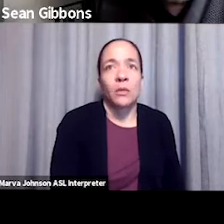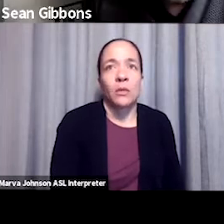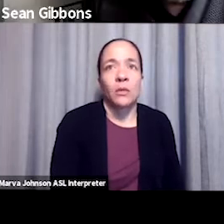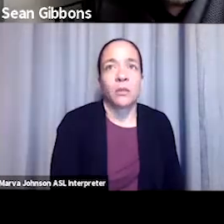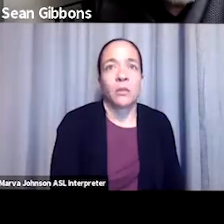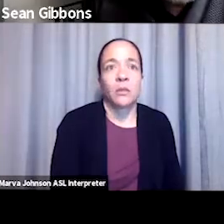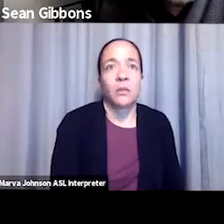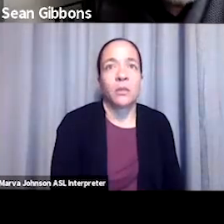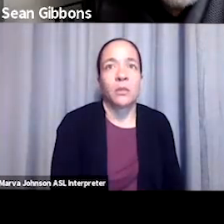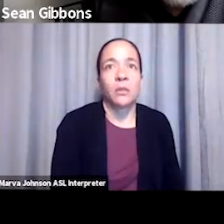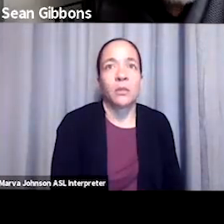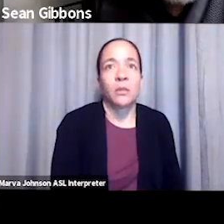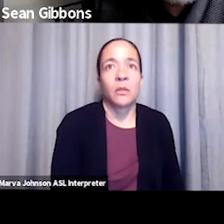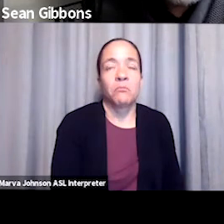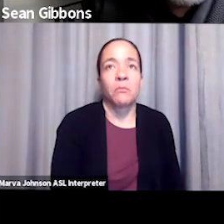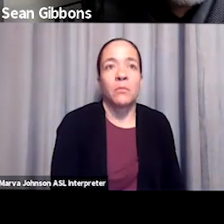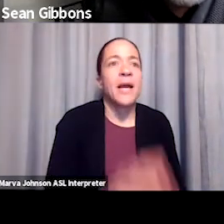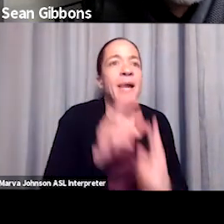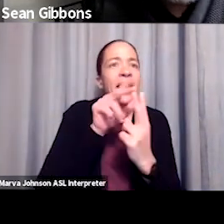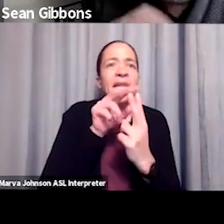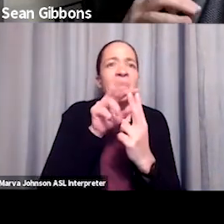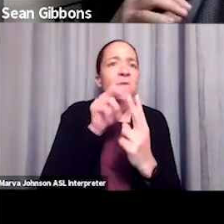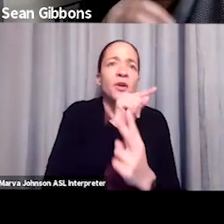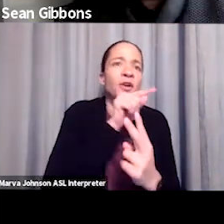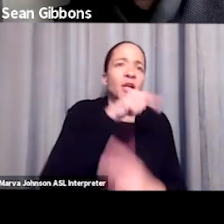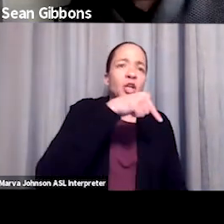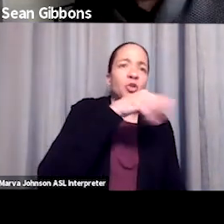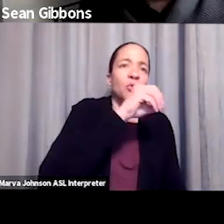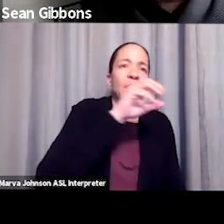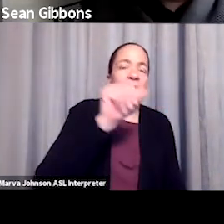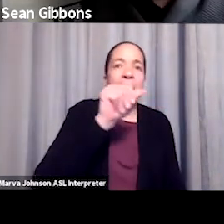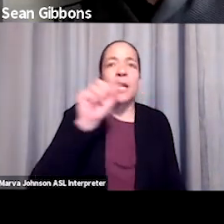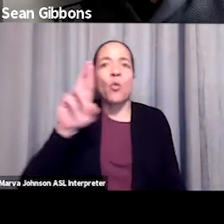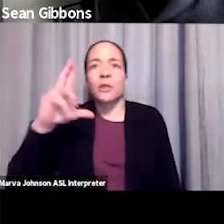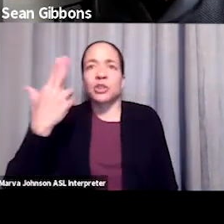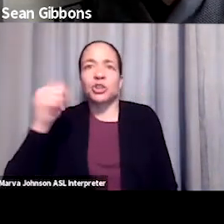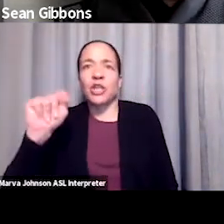You're also welcome to put that into the chat. I'm seeing one from Maria, or Marie, excuse me. Thank you.